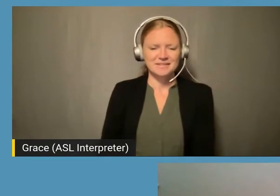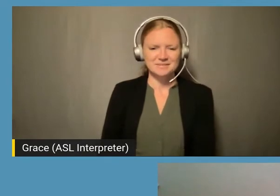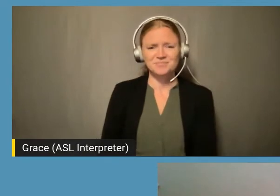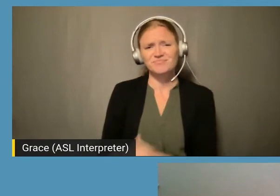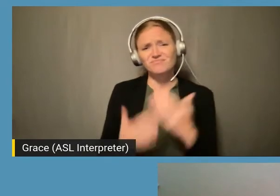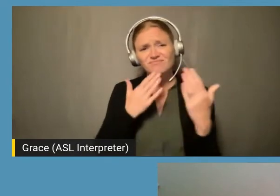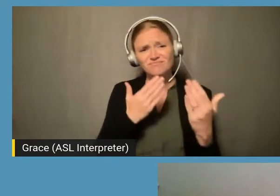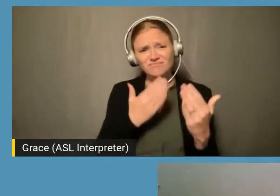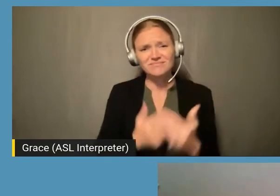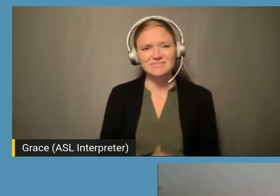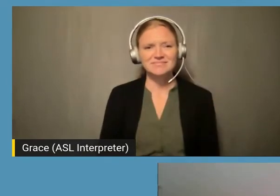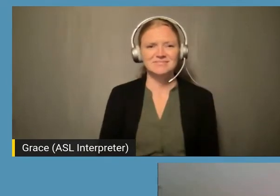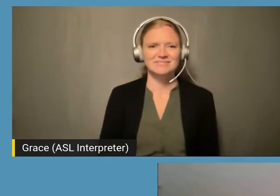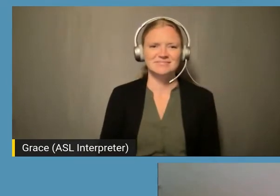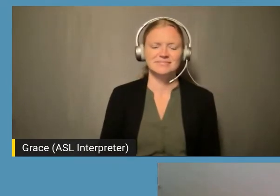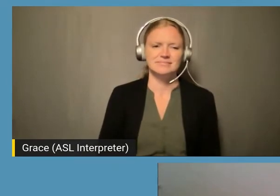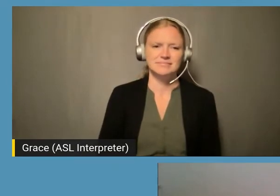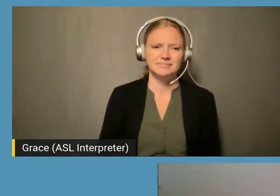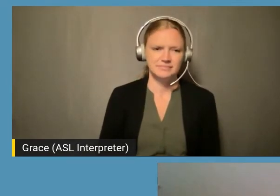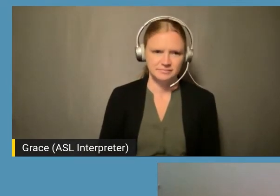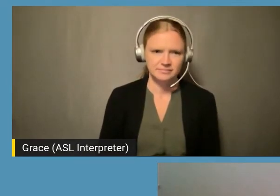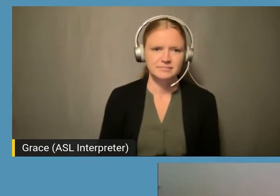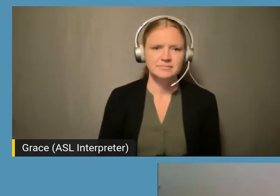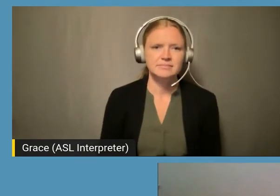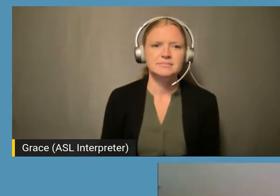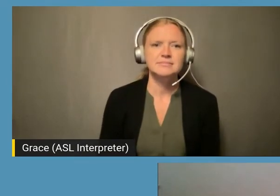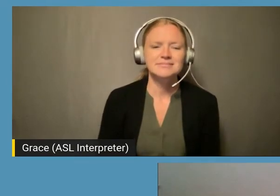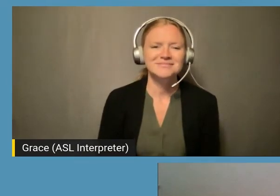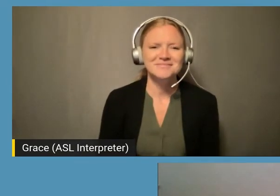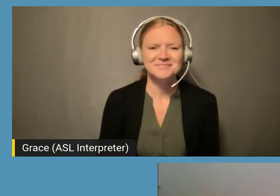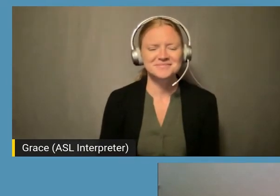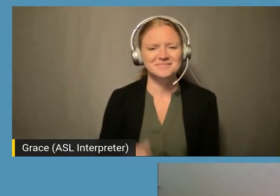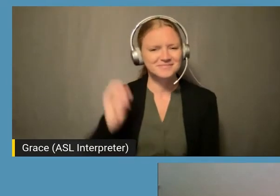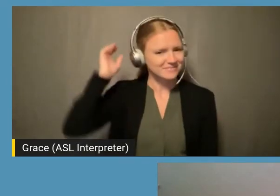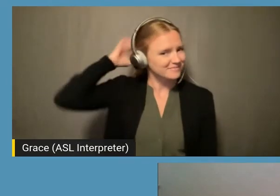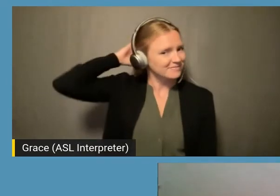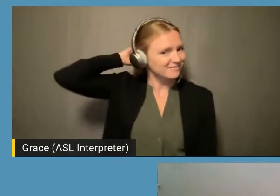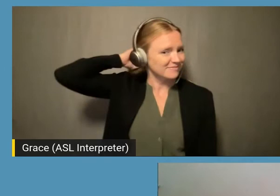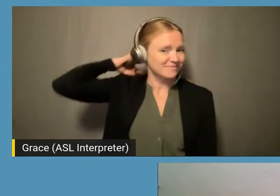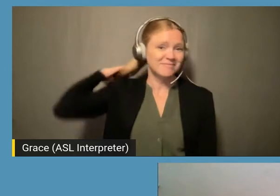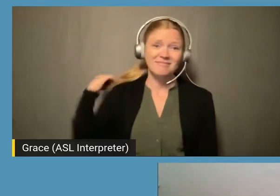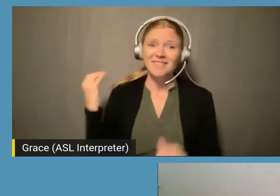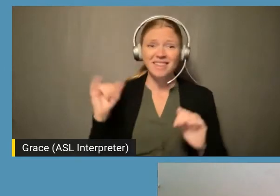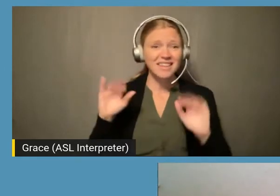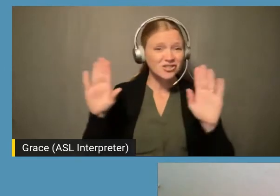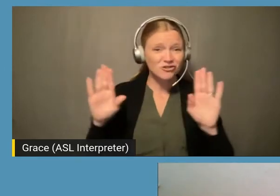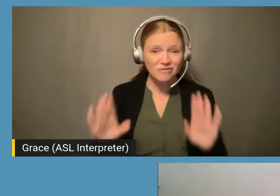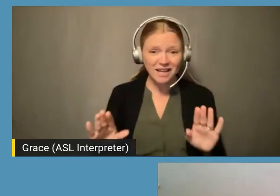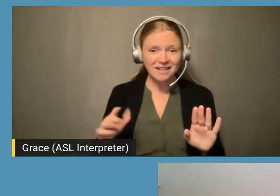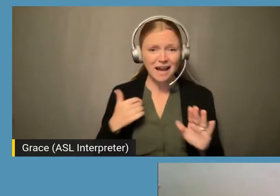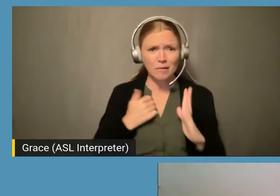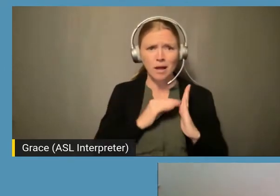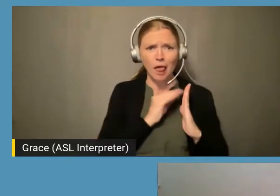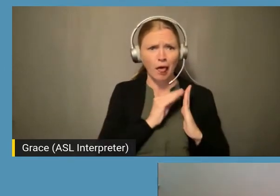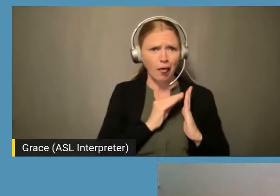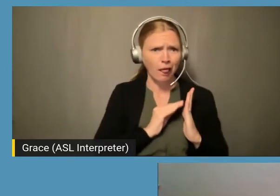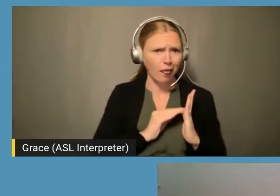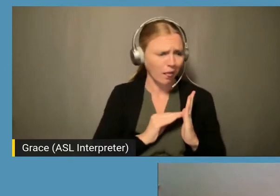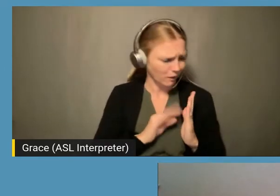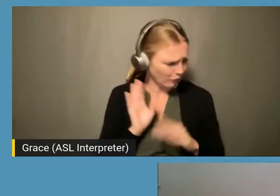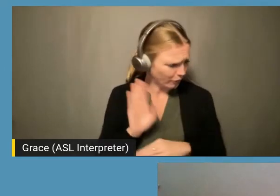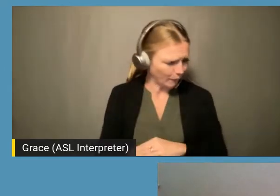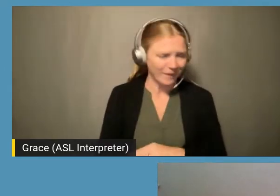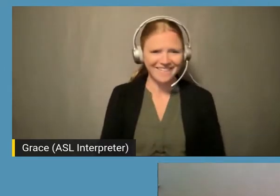Thank you. Stop sharing that. That was great. I was taking notes through the